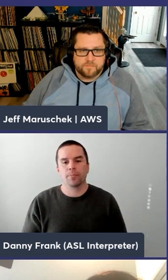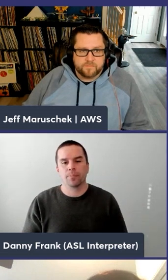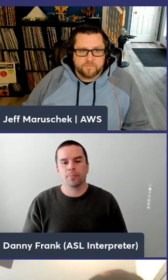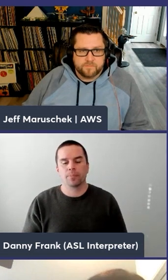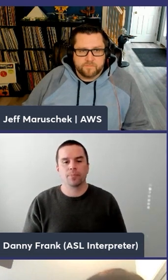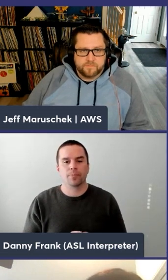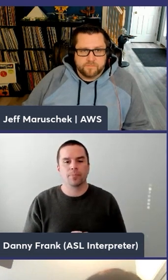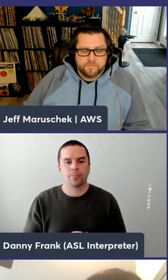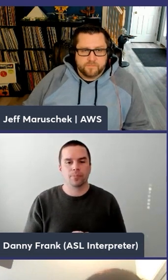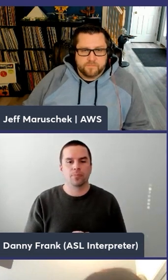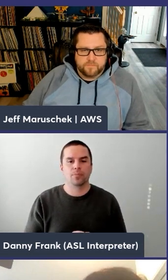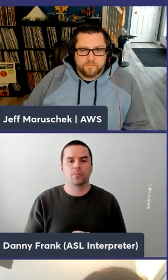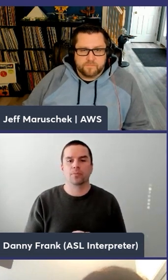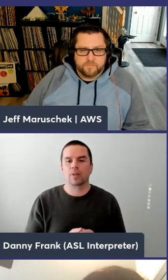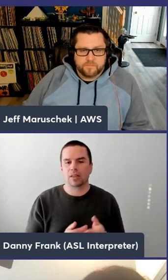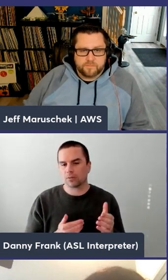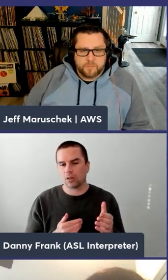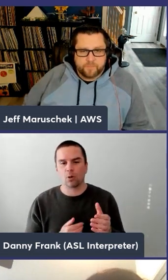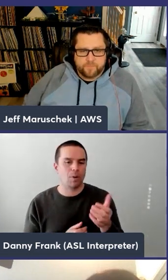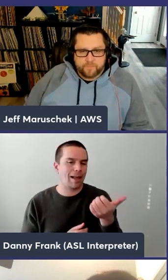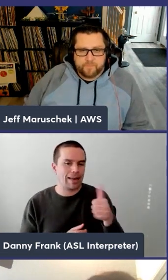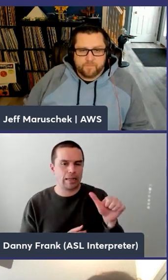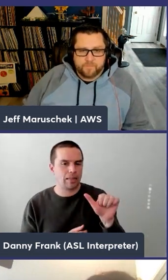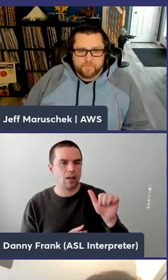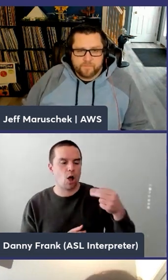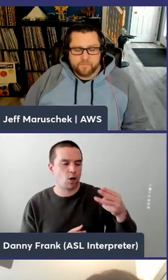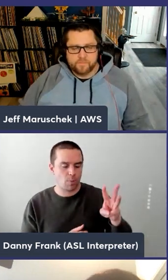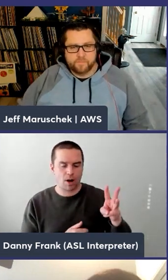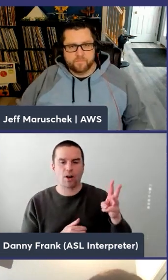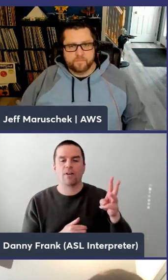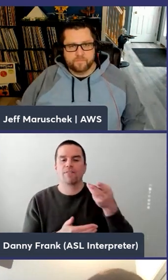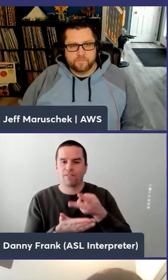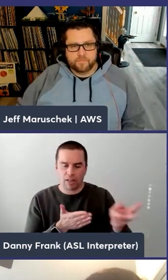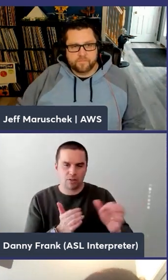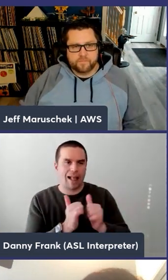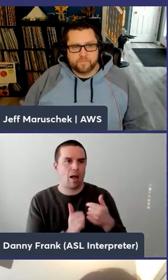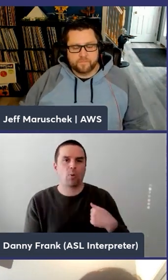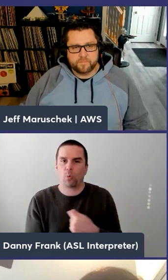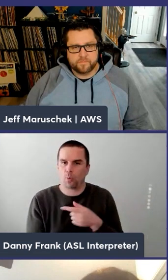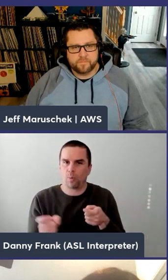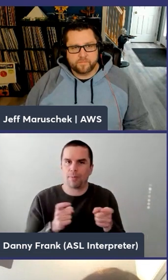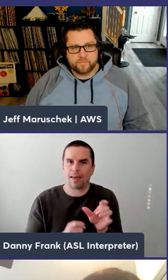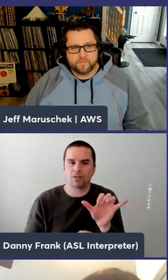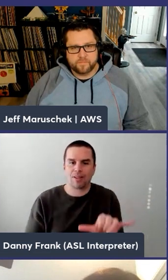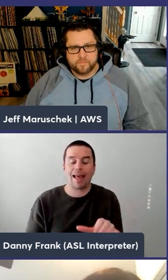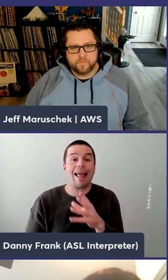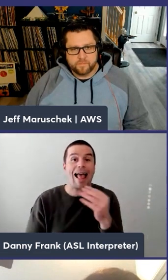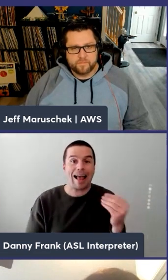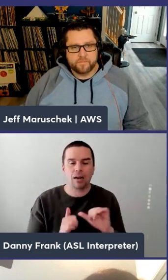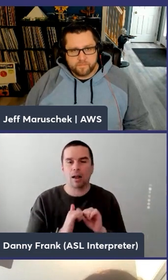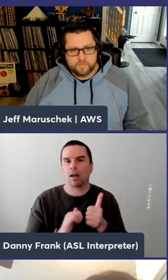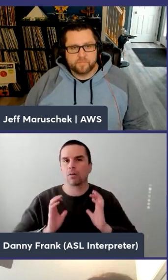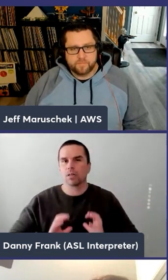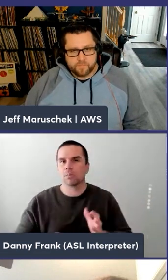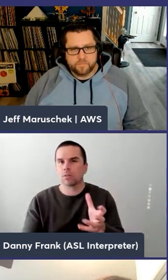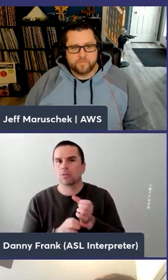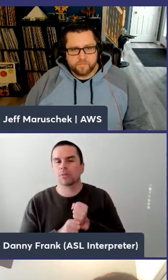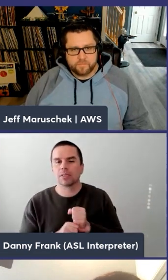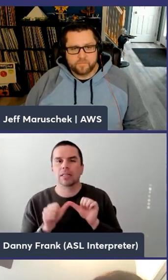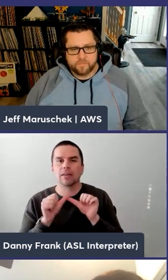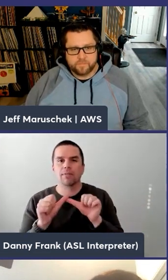or any other hardware failures. How do we manage that? And also how customers are getting durability, right? That's one of